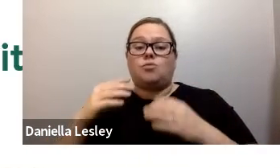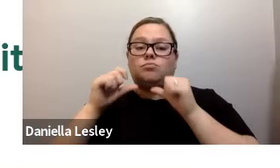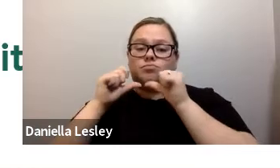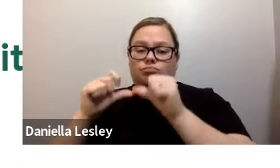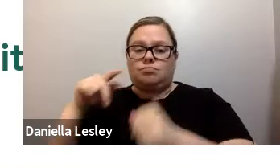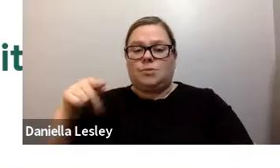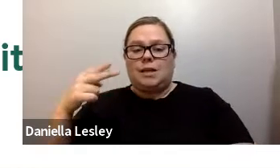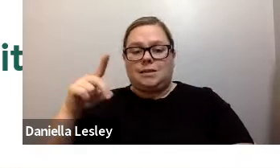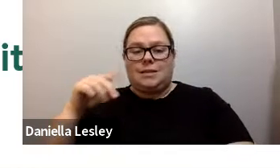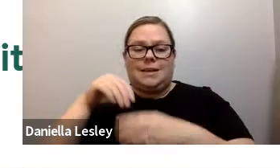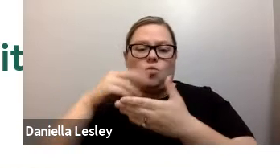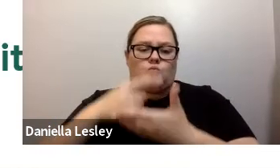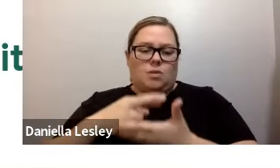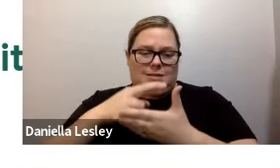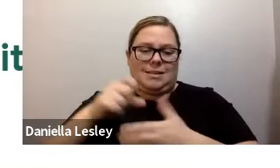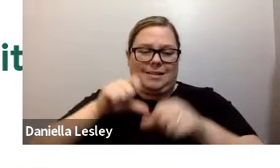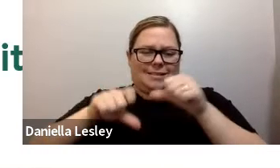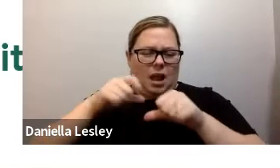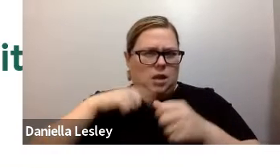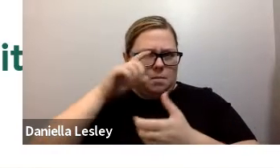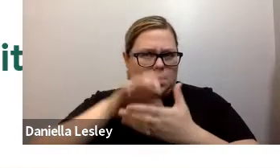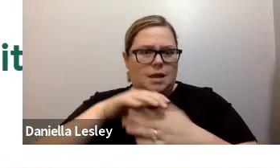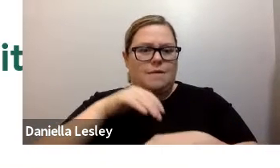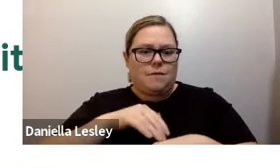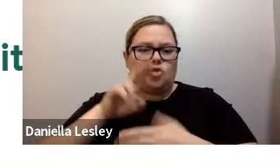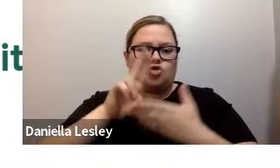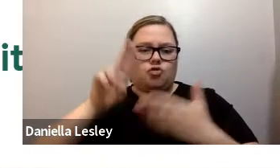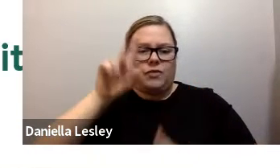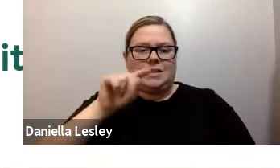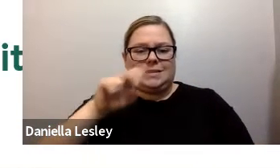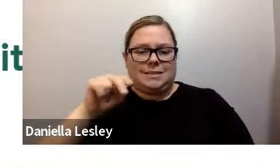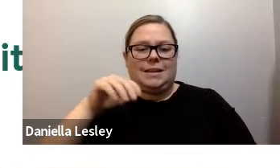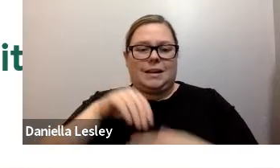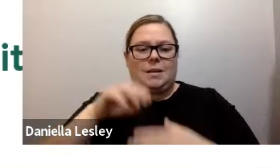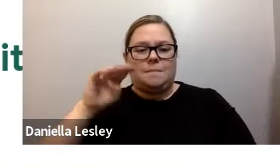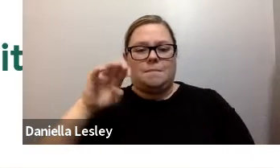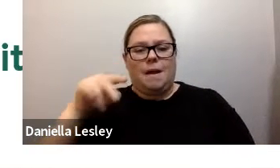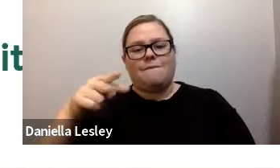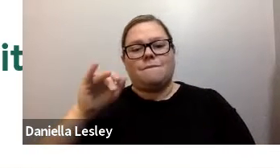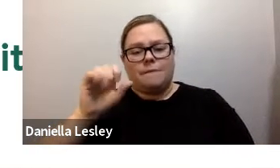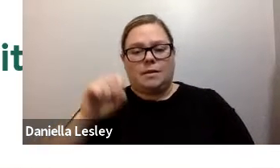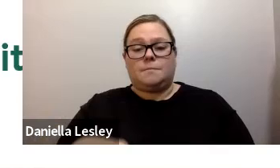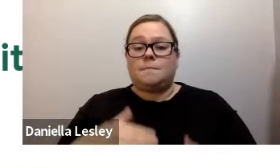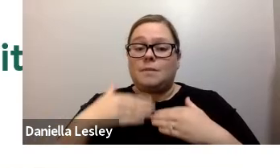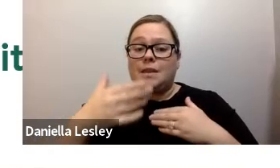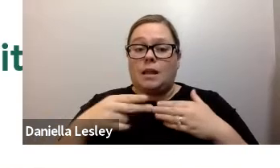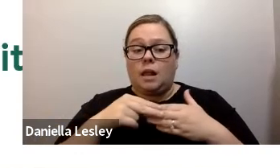in rehabilitation sciences, I believe, at the University of Tennessee in Memphis. Next slide,